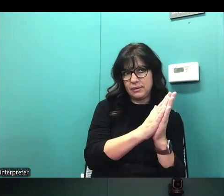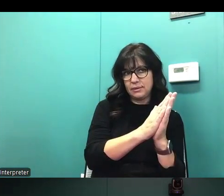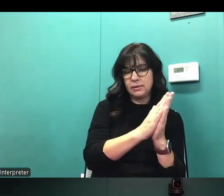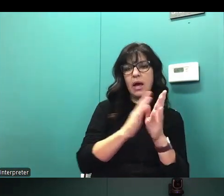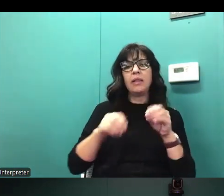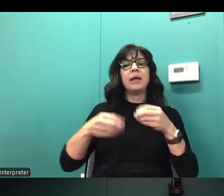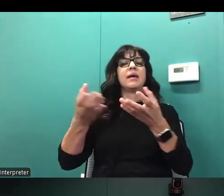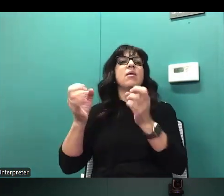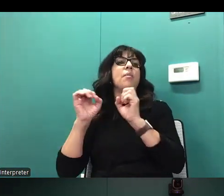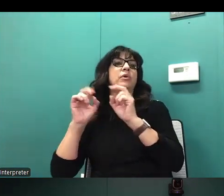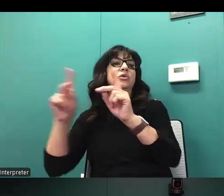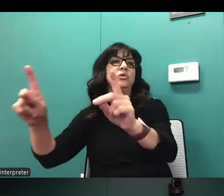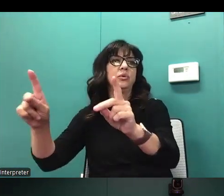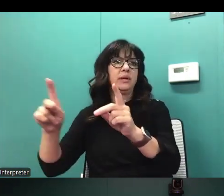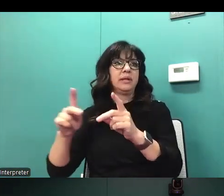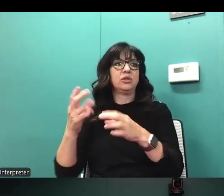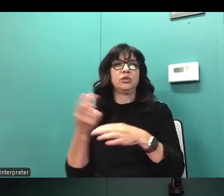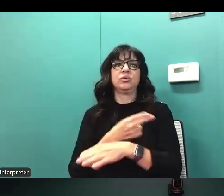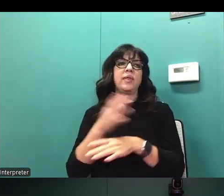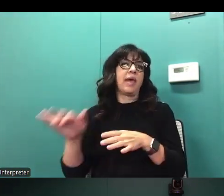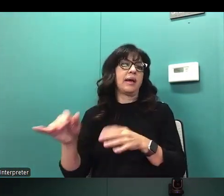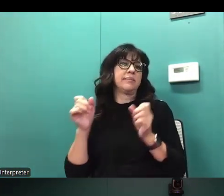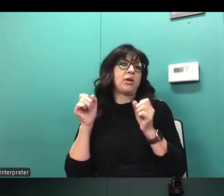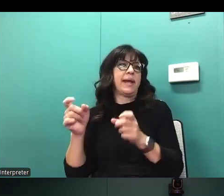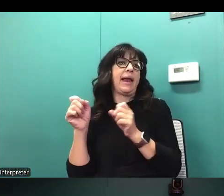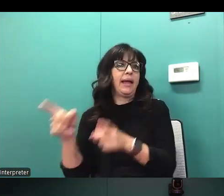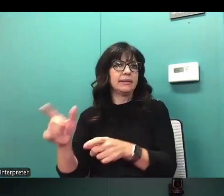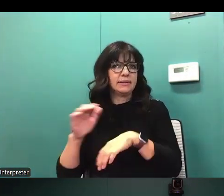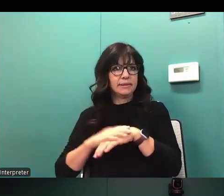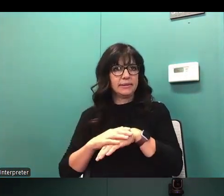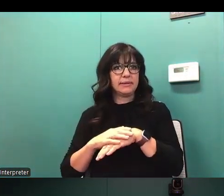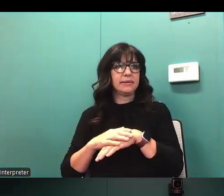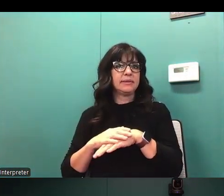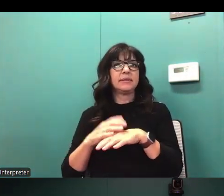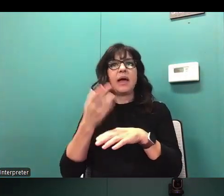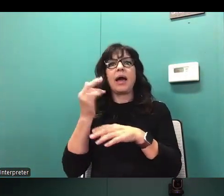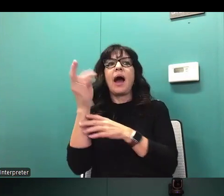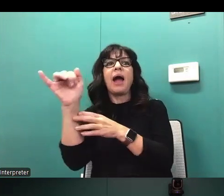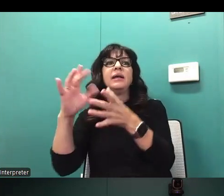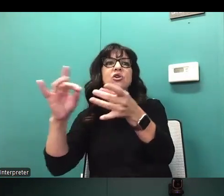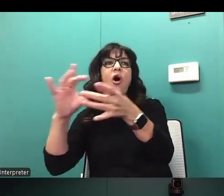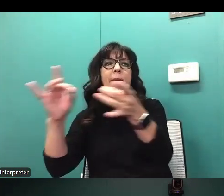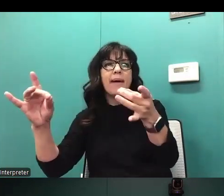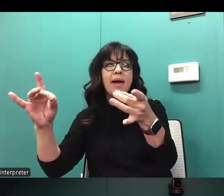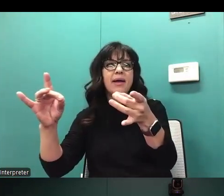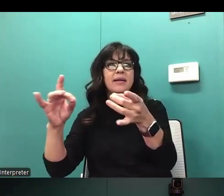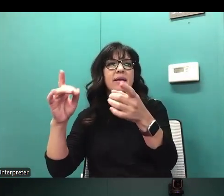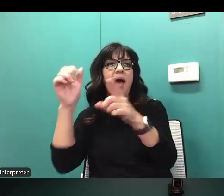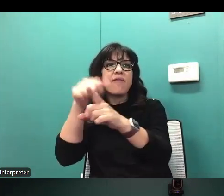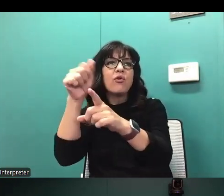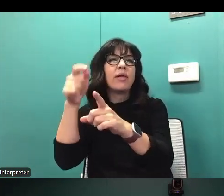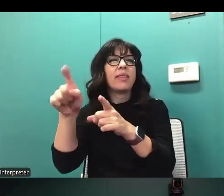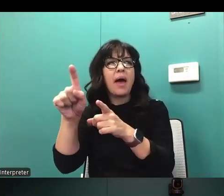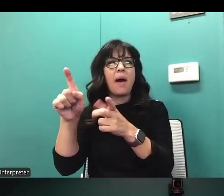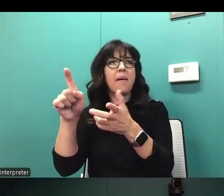giving them that opportunity to use their spontaneous, like inserting Heidi's comment, you know, or the sabotage or the I